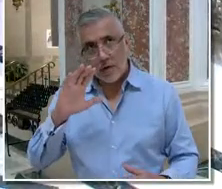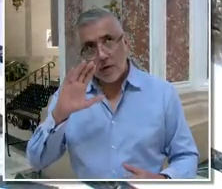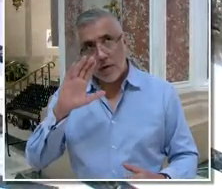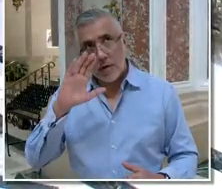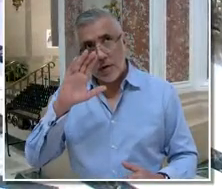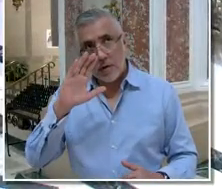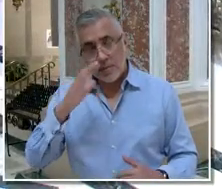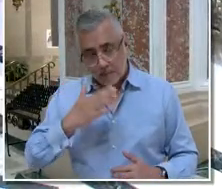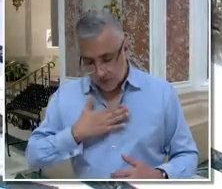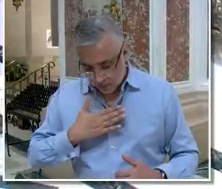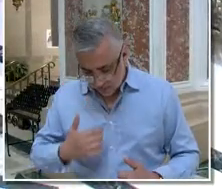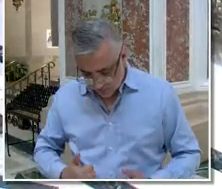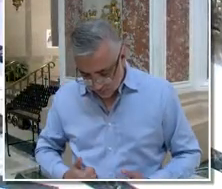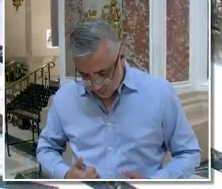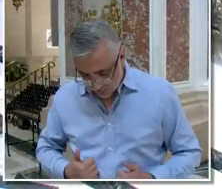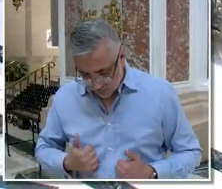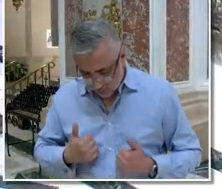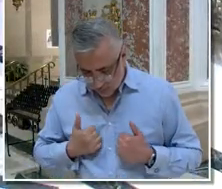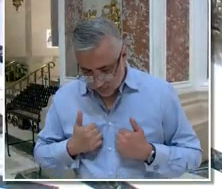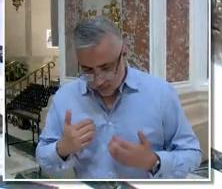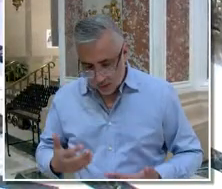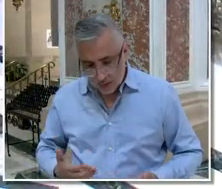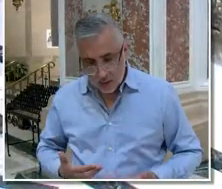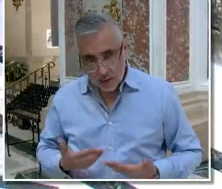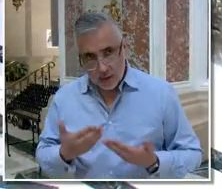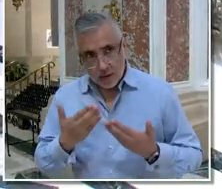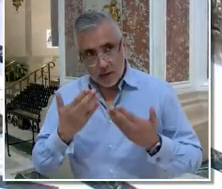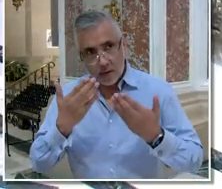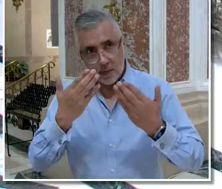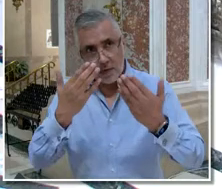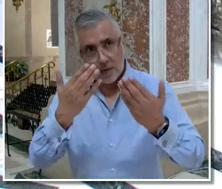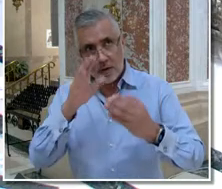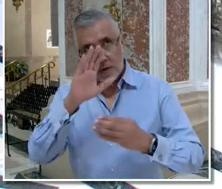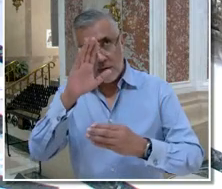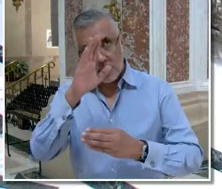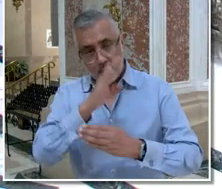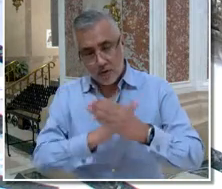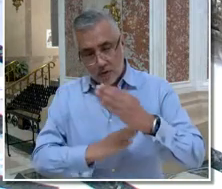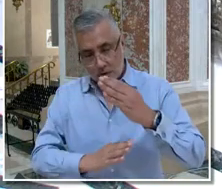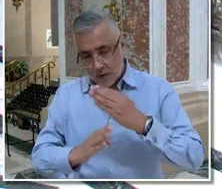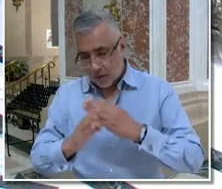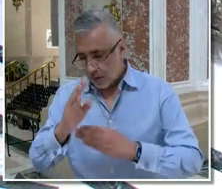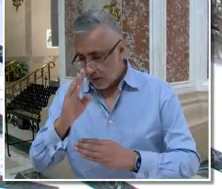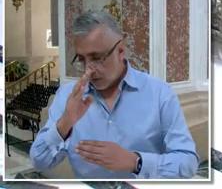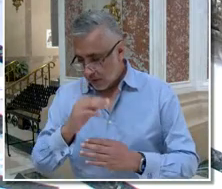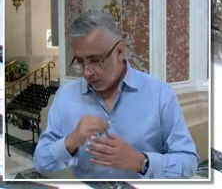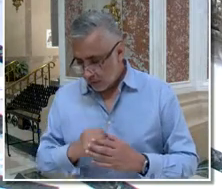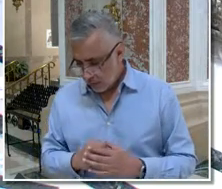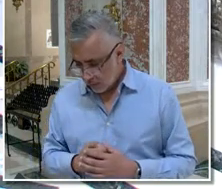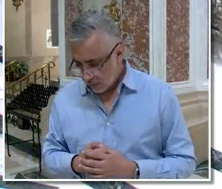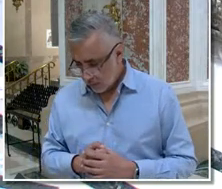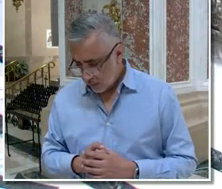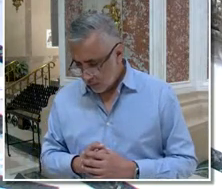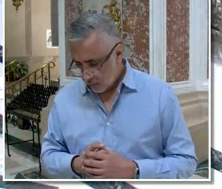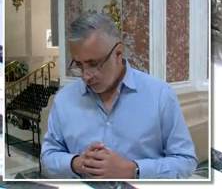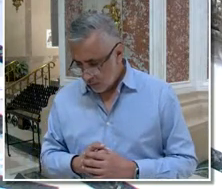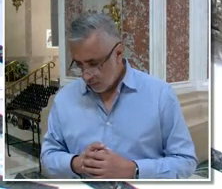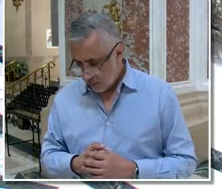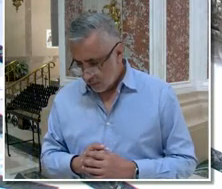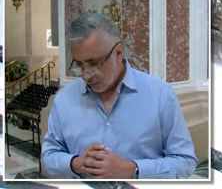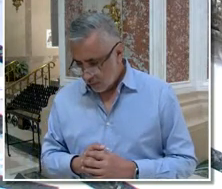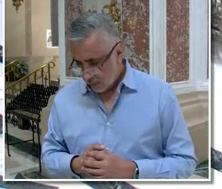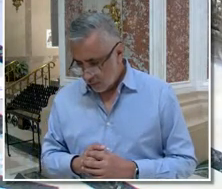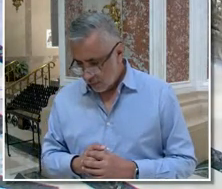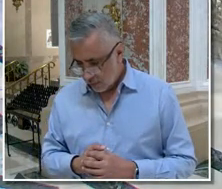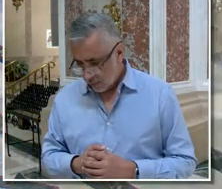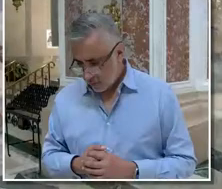Father, I put my life in your hands.